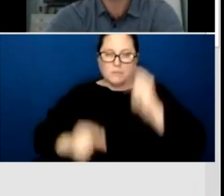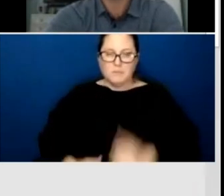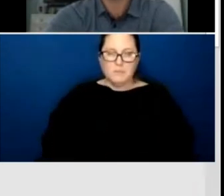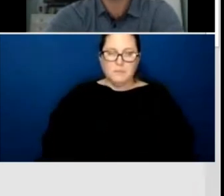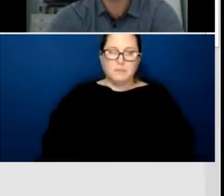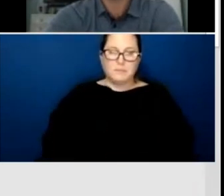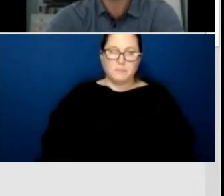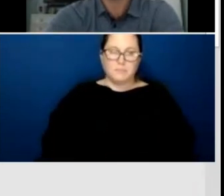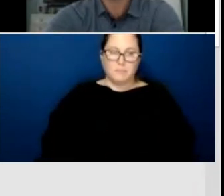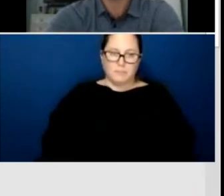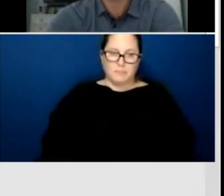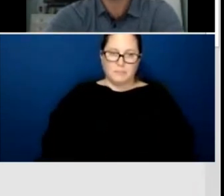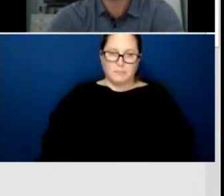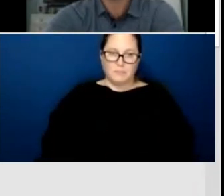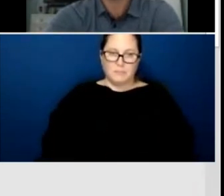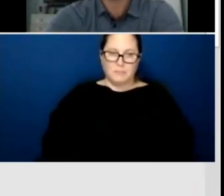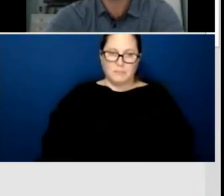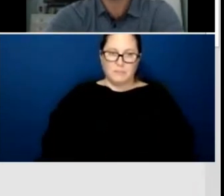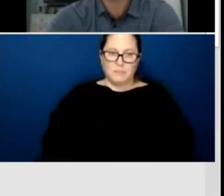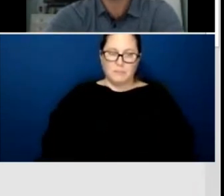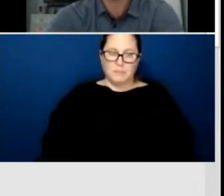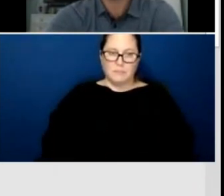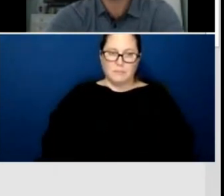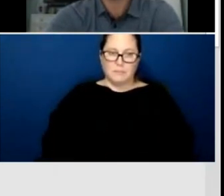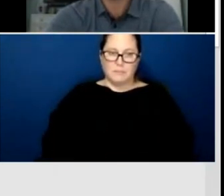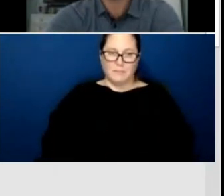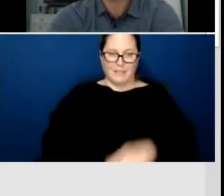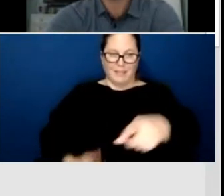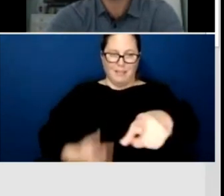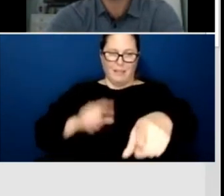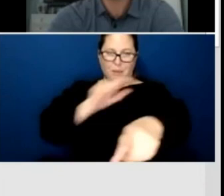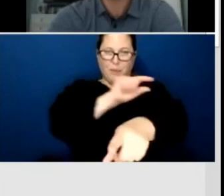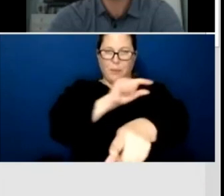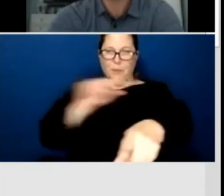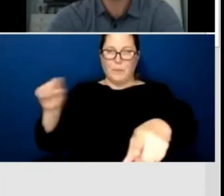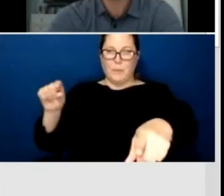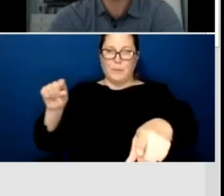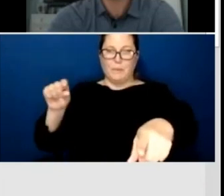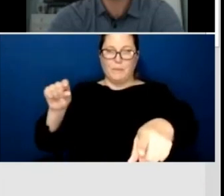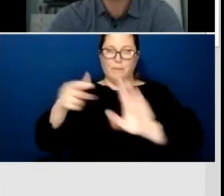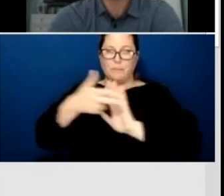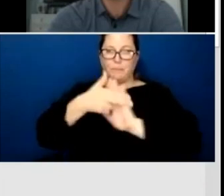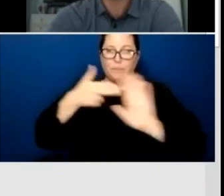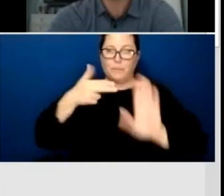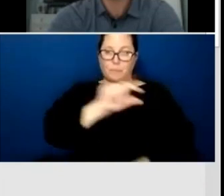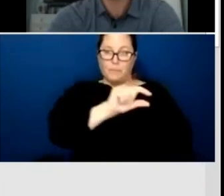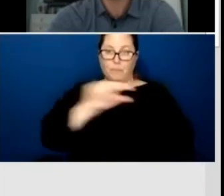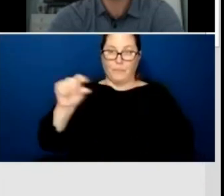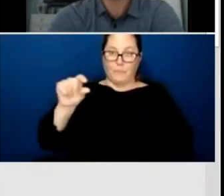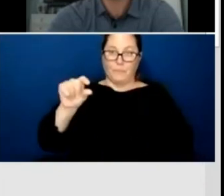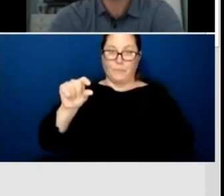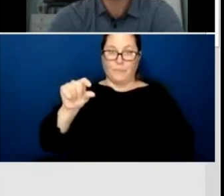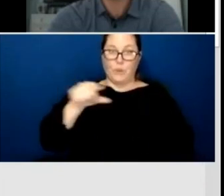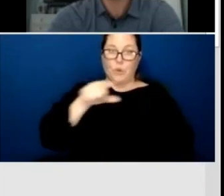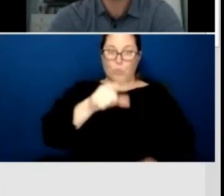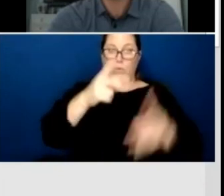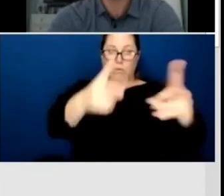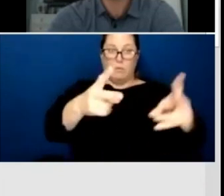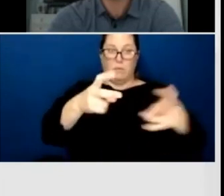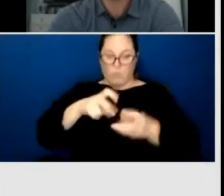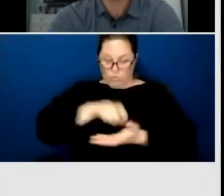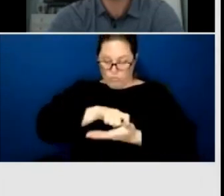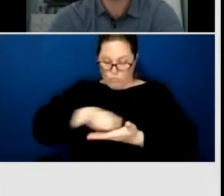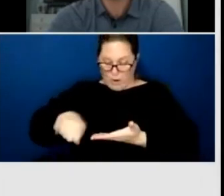computer, please, the line that I just highlighted, I would like for you to write that sentence for me as a